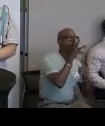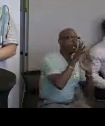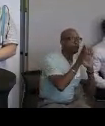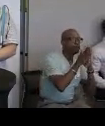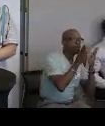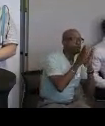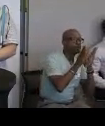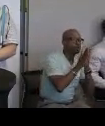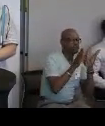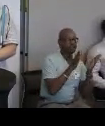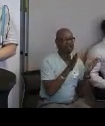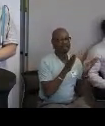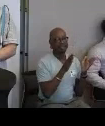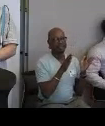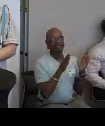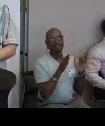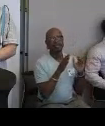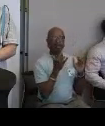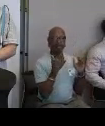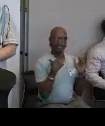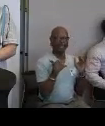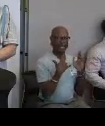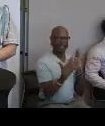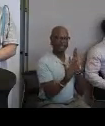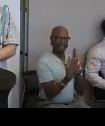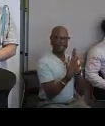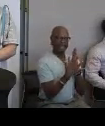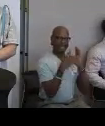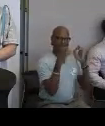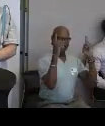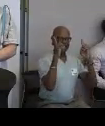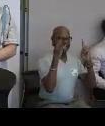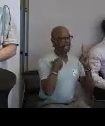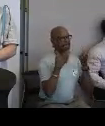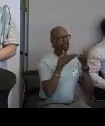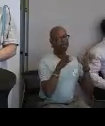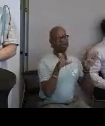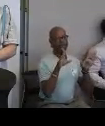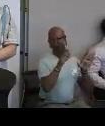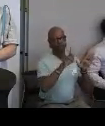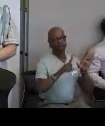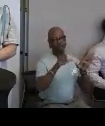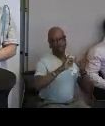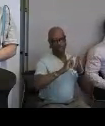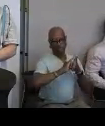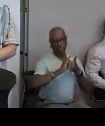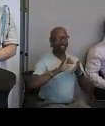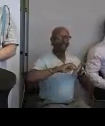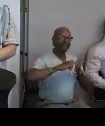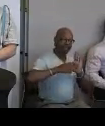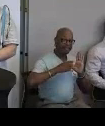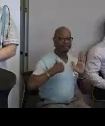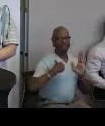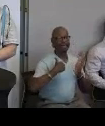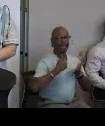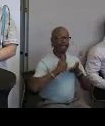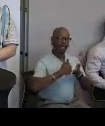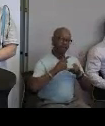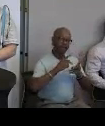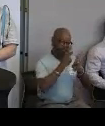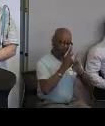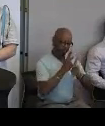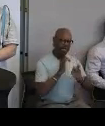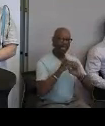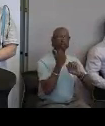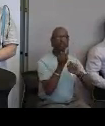talkingbooks.nypl.org if you want. And so I'm a tech educator at a public library. And what that usually means is that I help people figure out how to